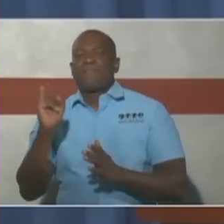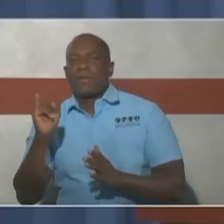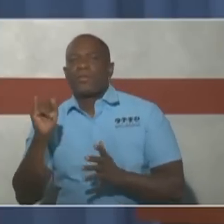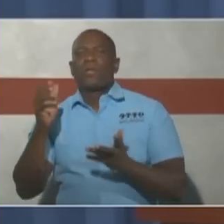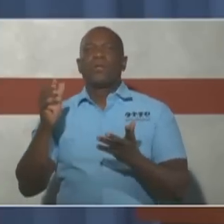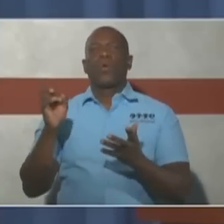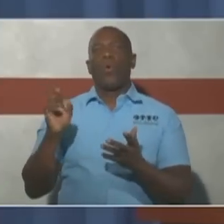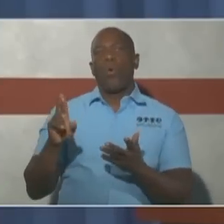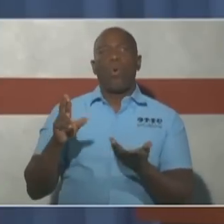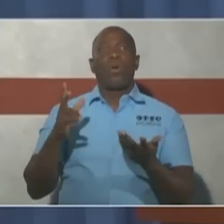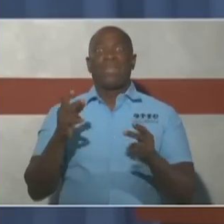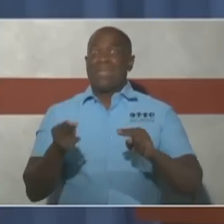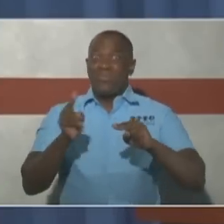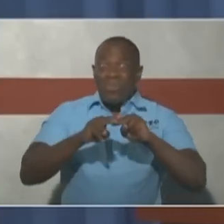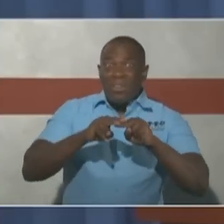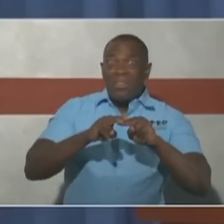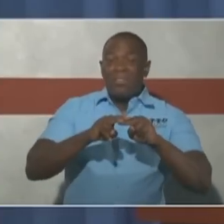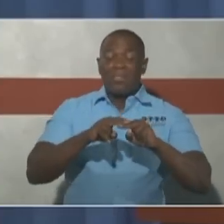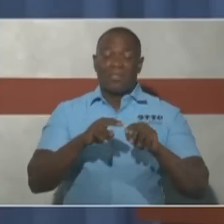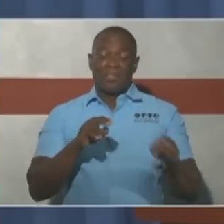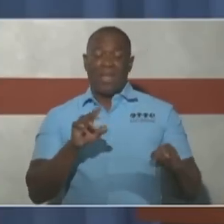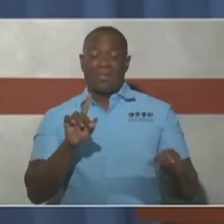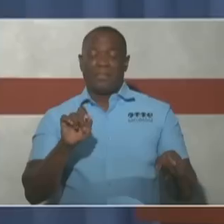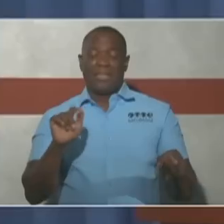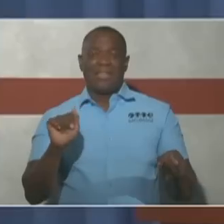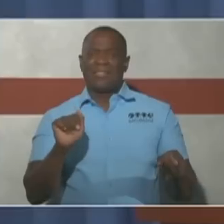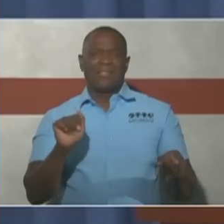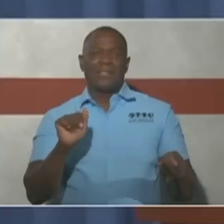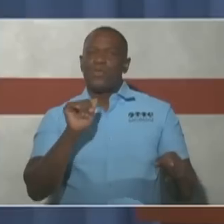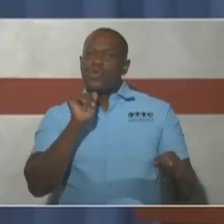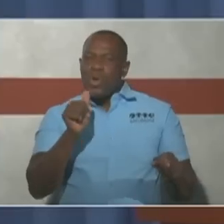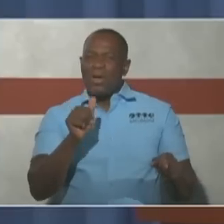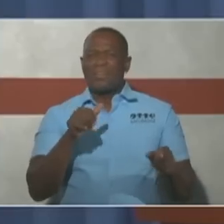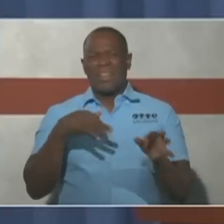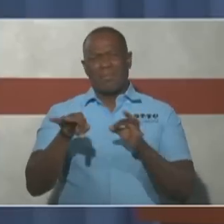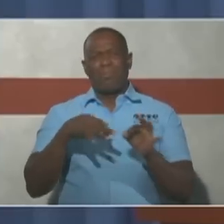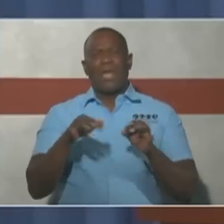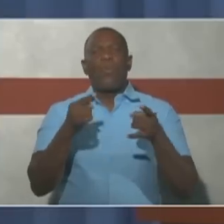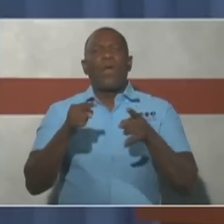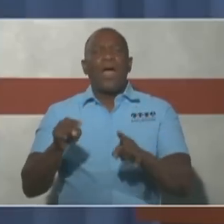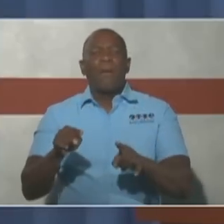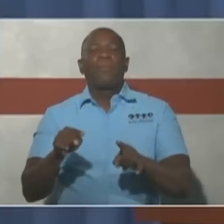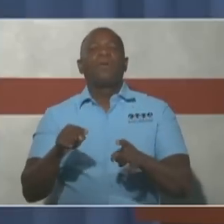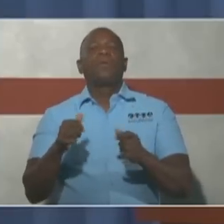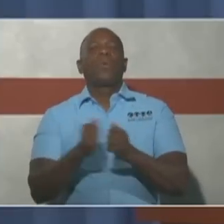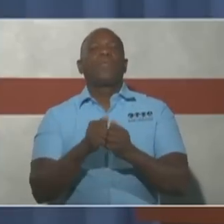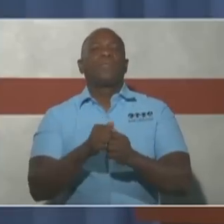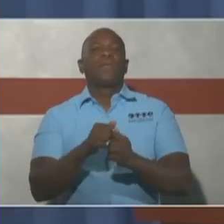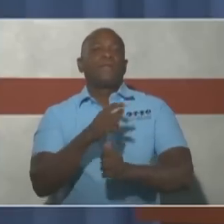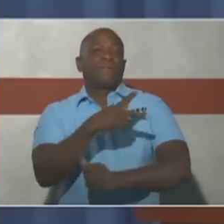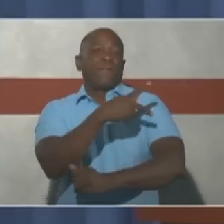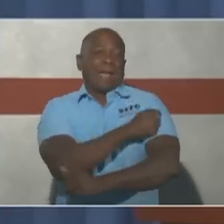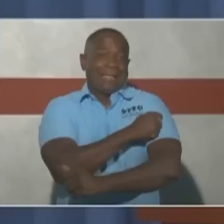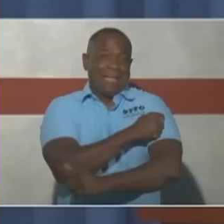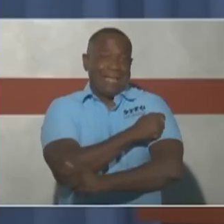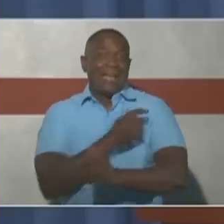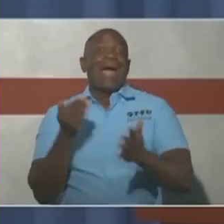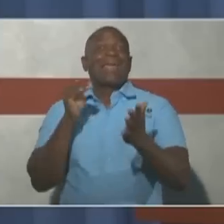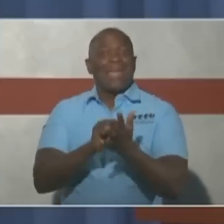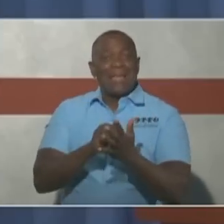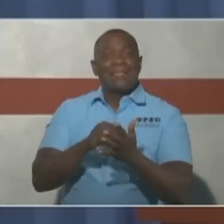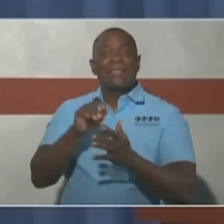more reinfections and perhaps more breakthrough infections, this data says nothing about